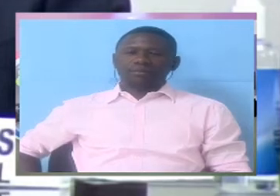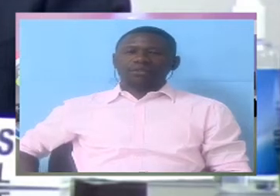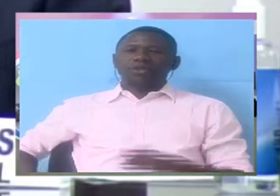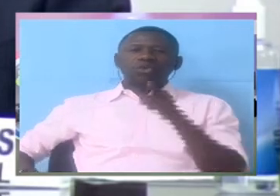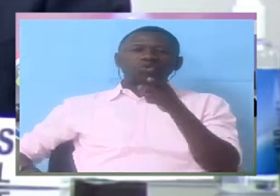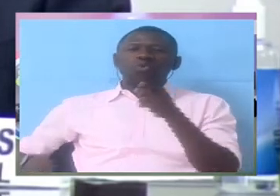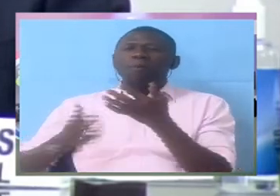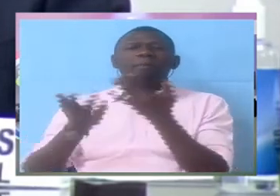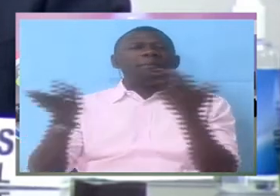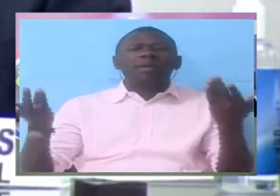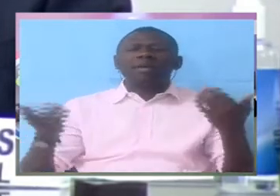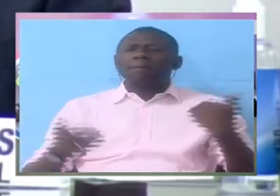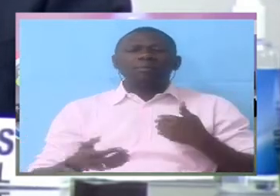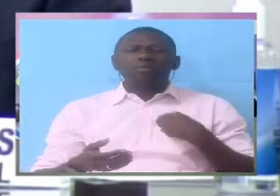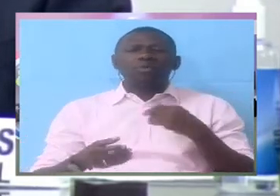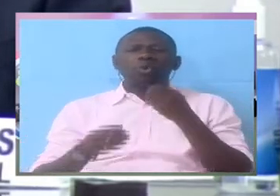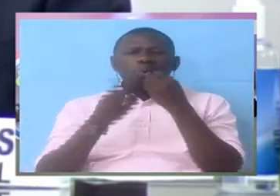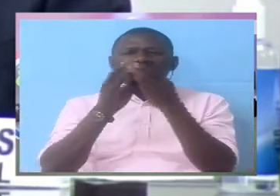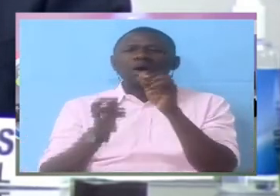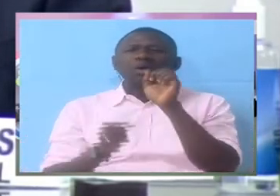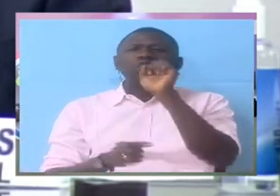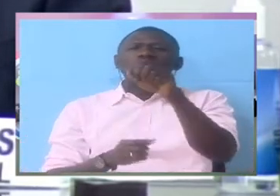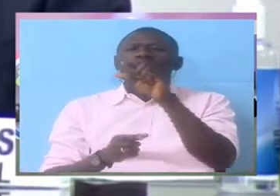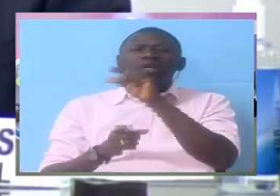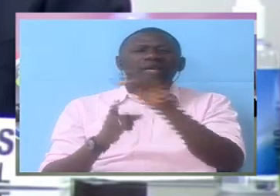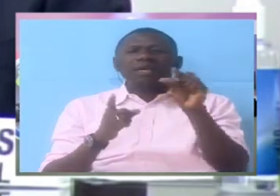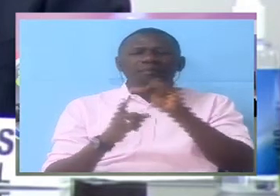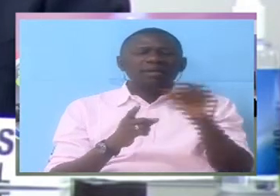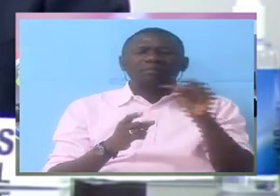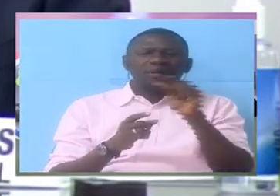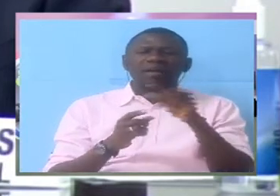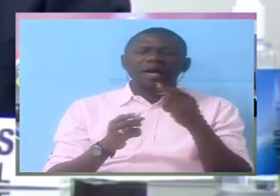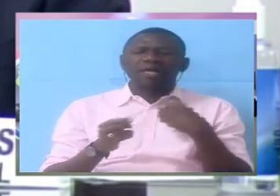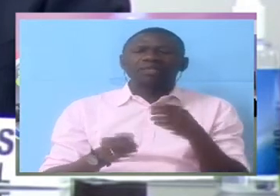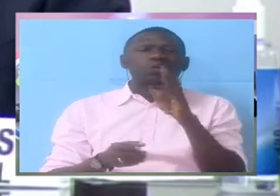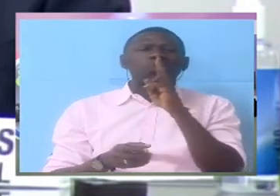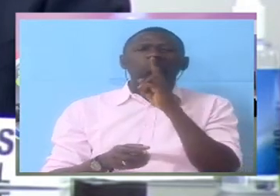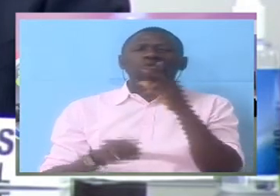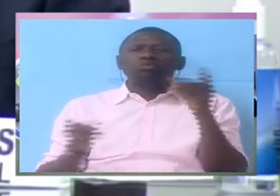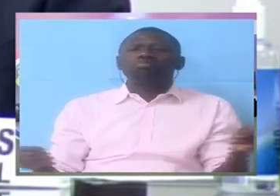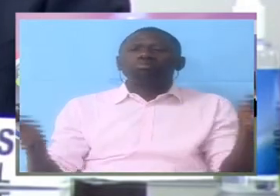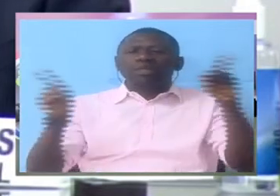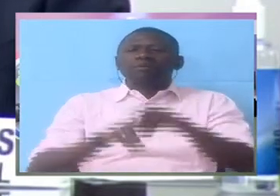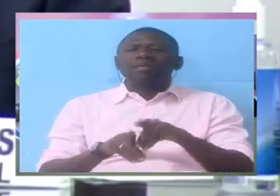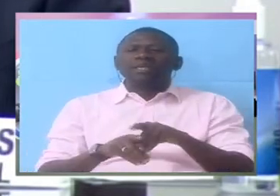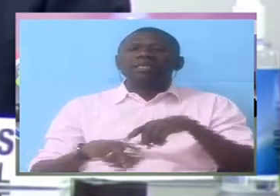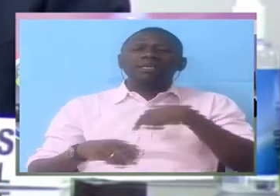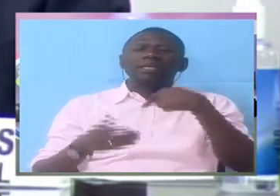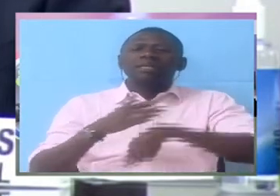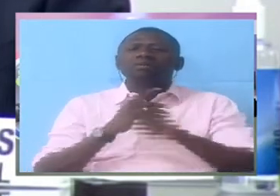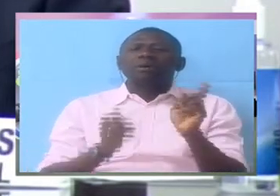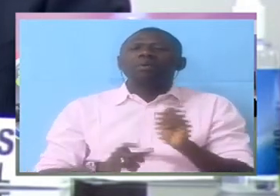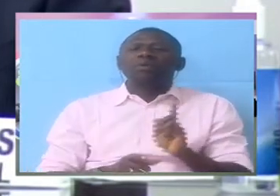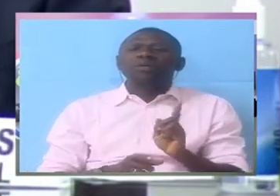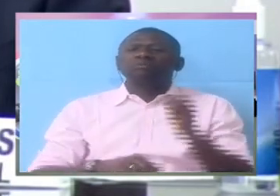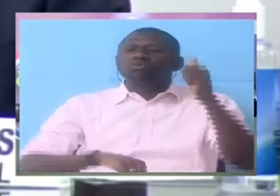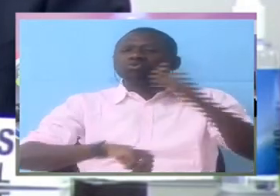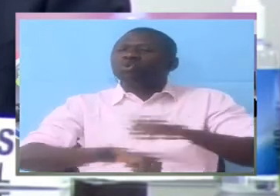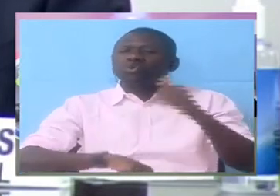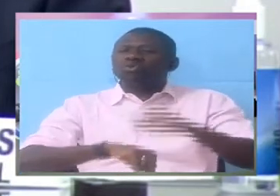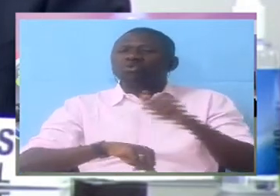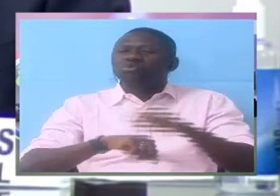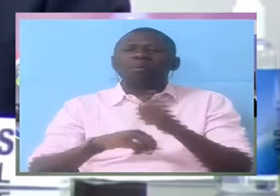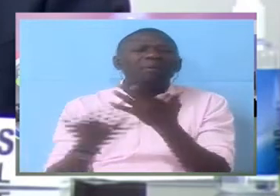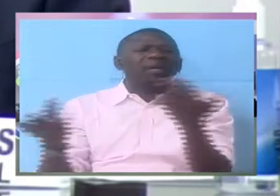as someone who participated in the torture of several individuals. Siokono jang ito fota sinya jama ko ida